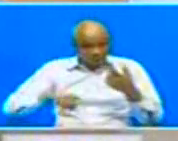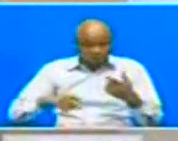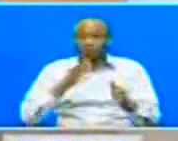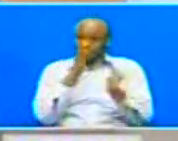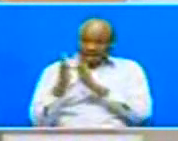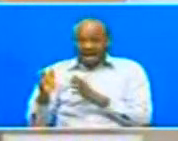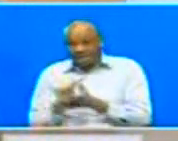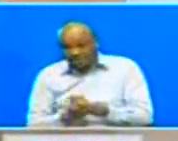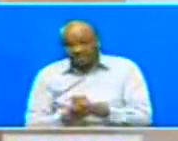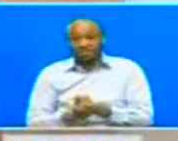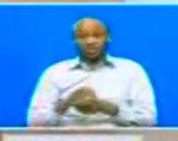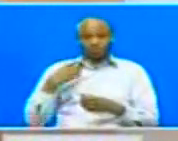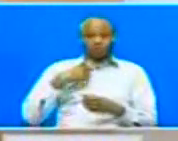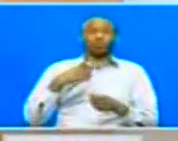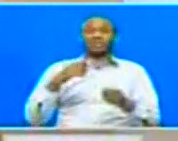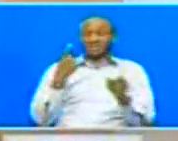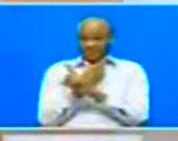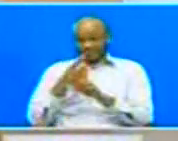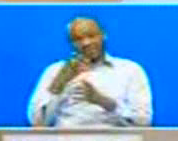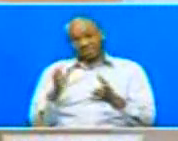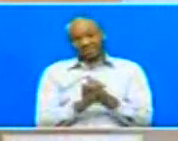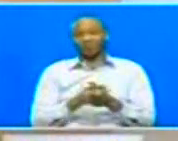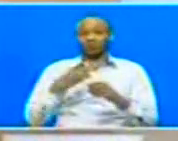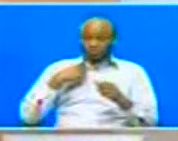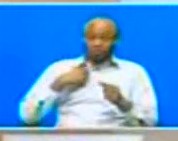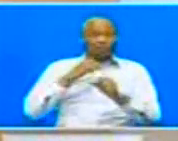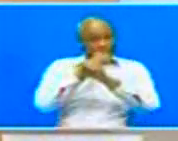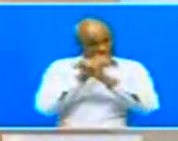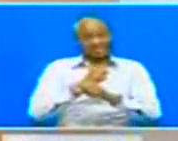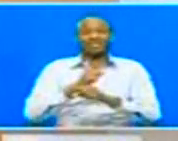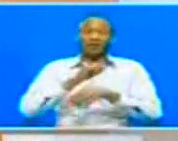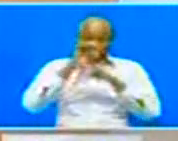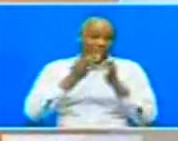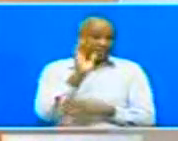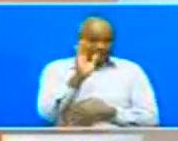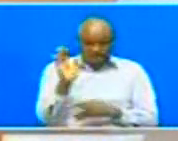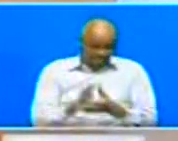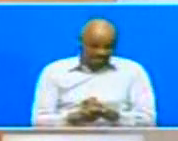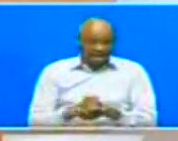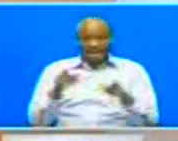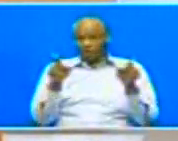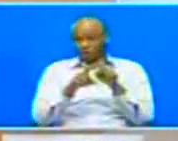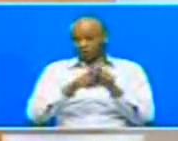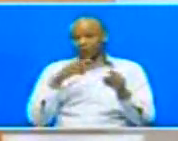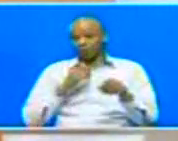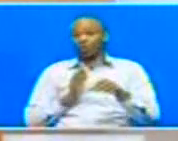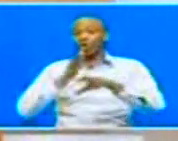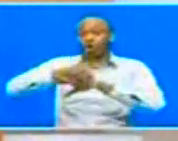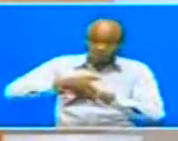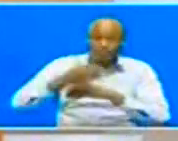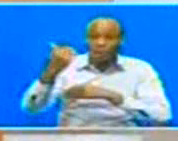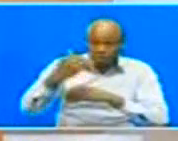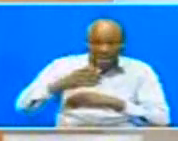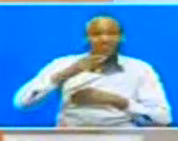planning, for rest and recreation, for safe havens for their families, and actually cross the border at will